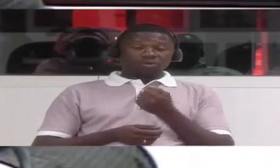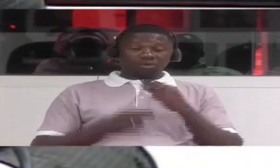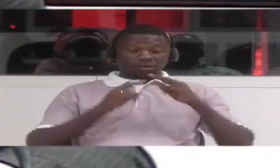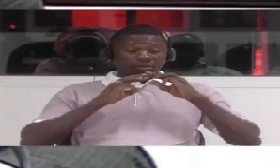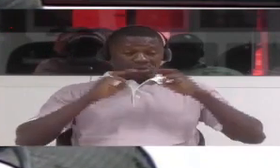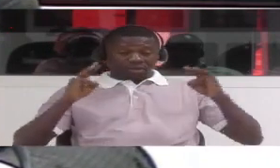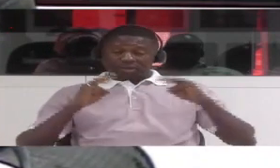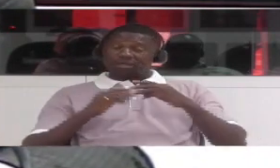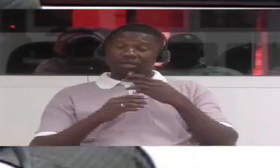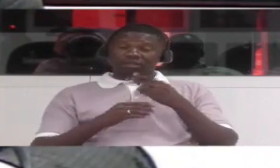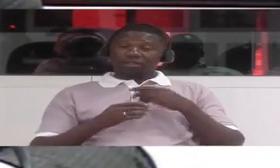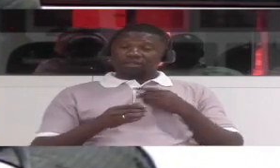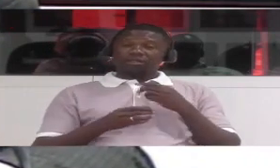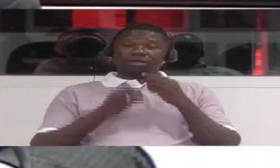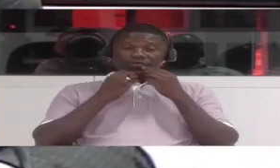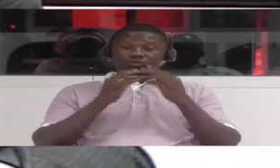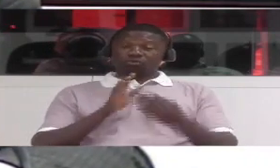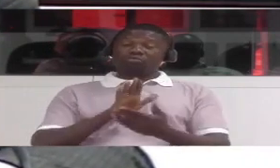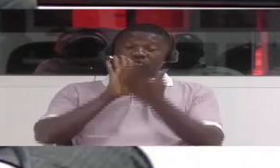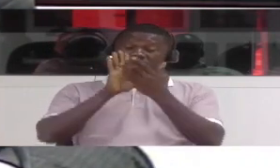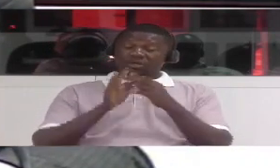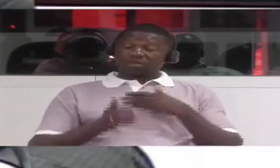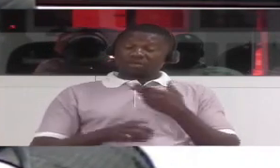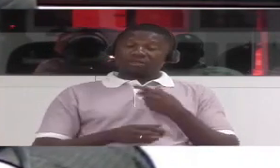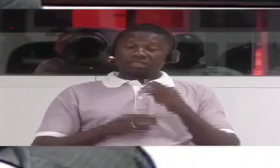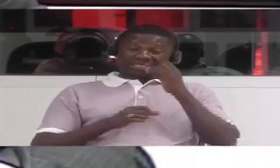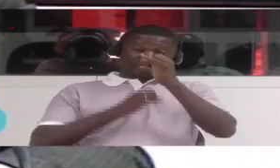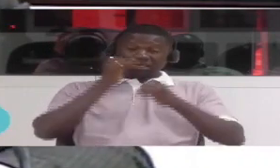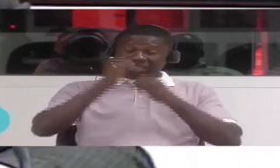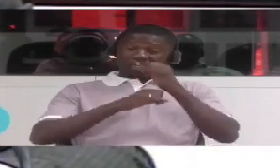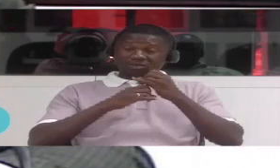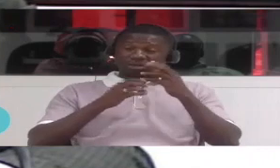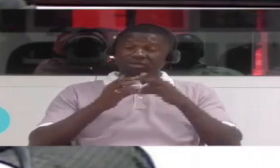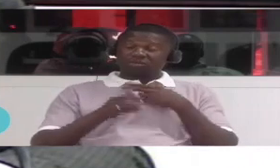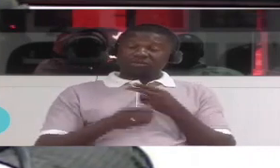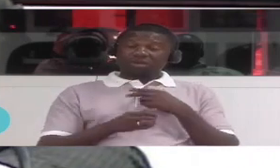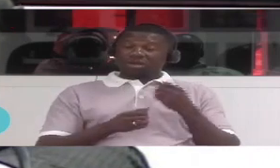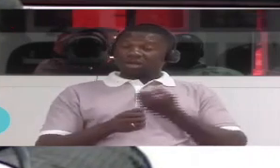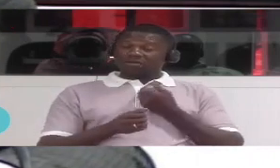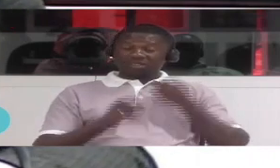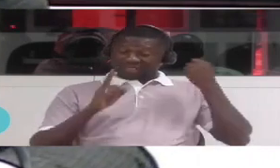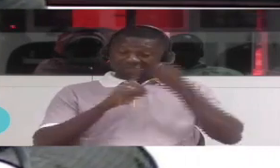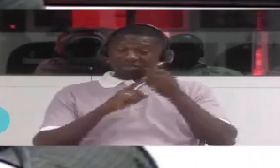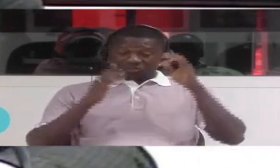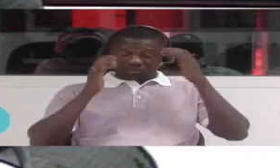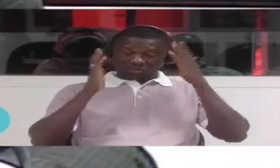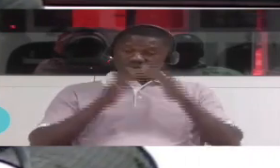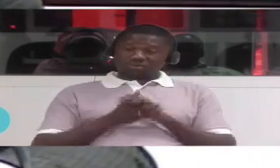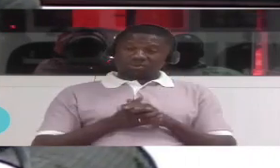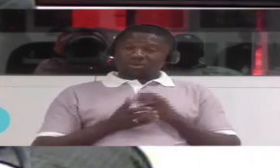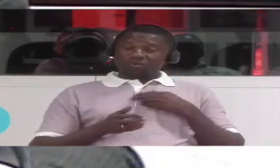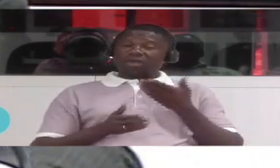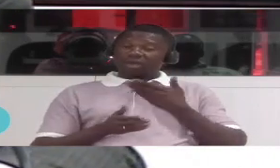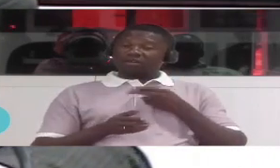be publicly heard internationally that we really have a serious trouble. There was a march past by the GPU and